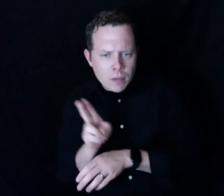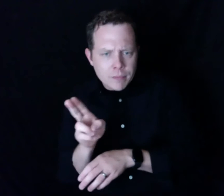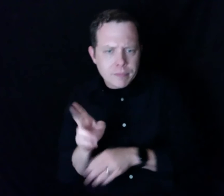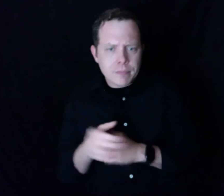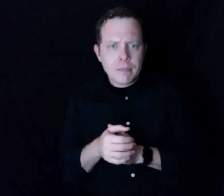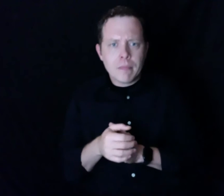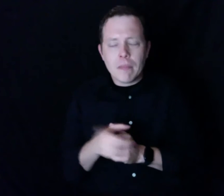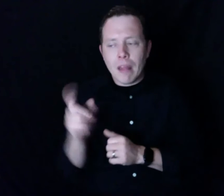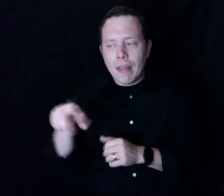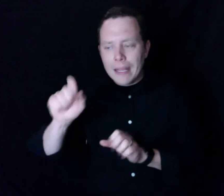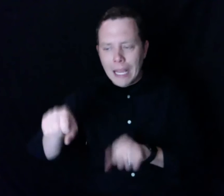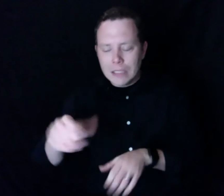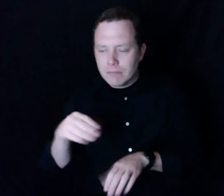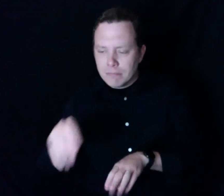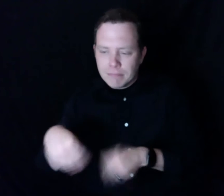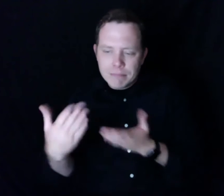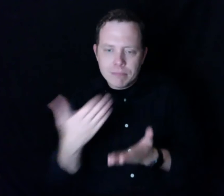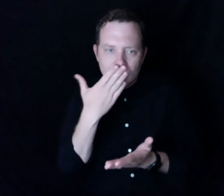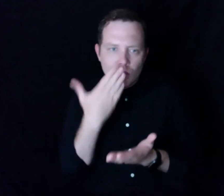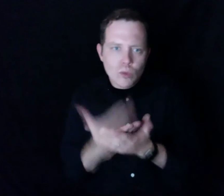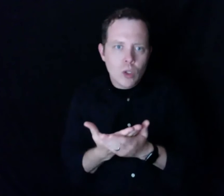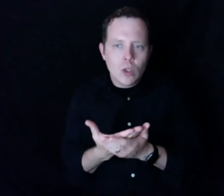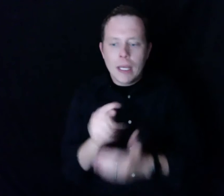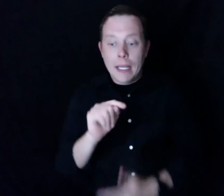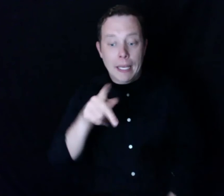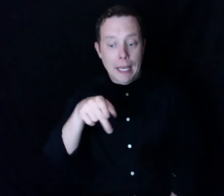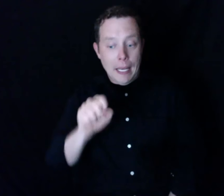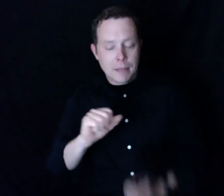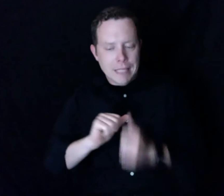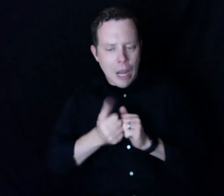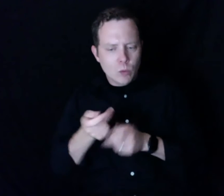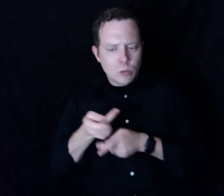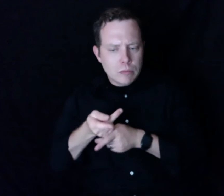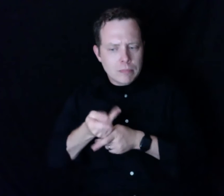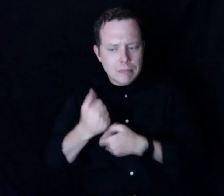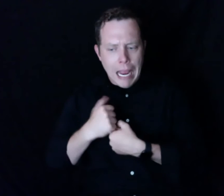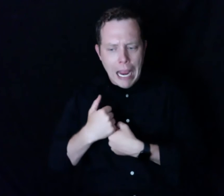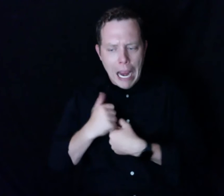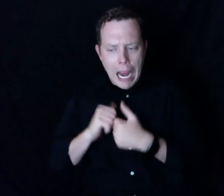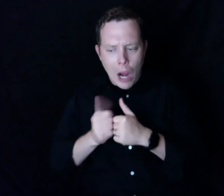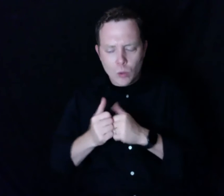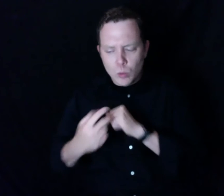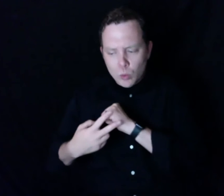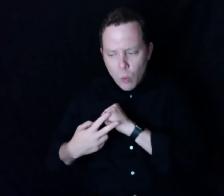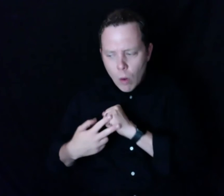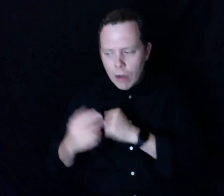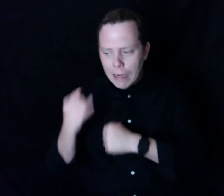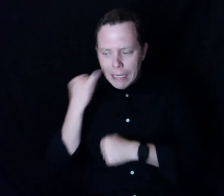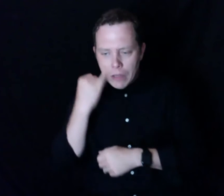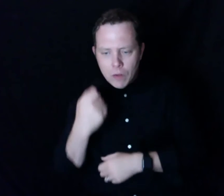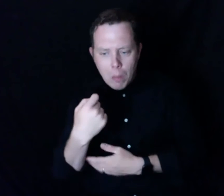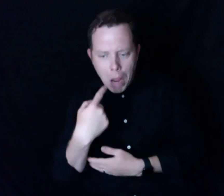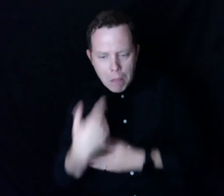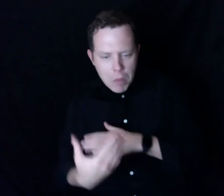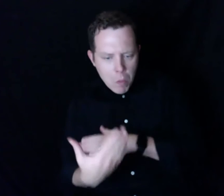great tips, reminders about how to store it safely, and whether you take it in the morning, what do you take it with food? Do you take